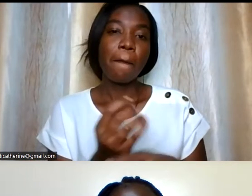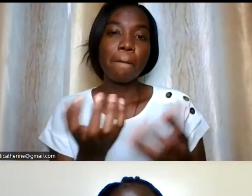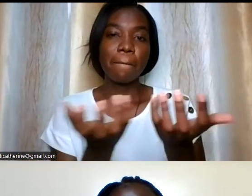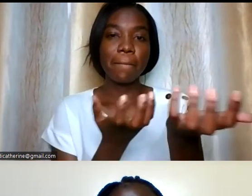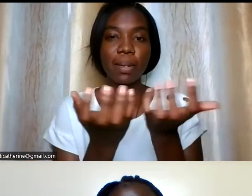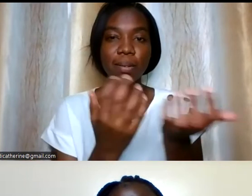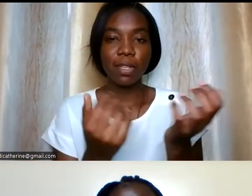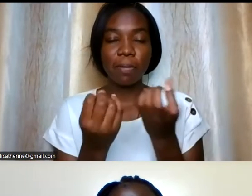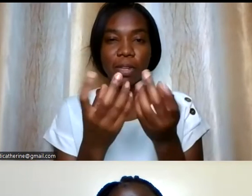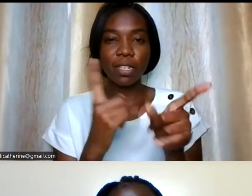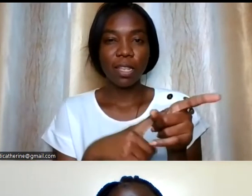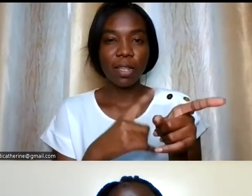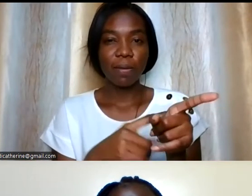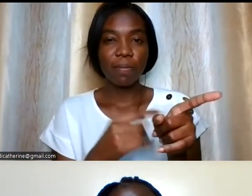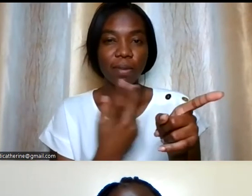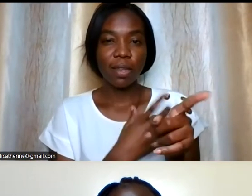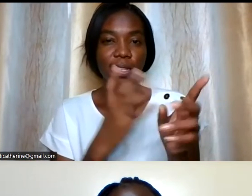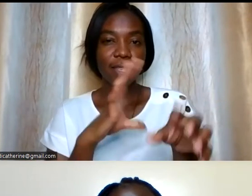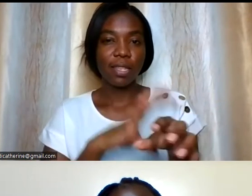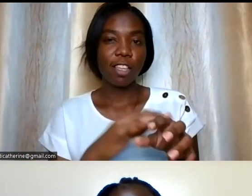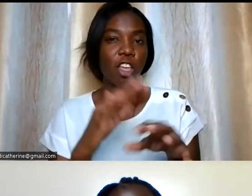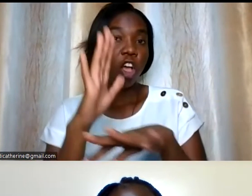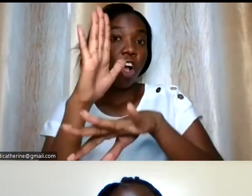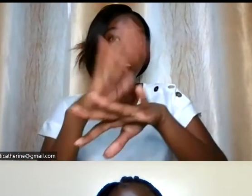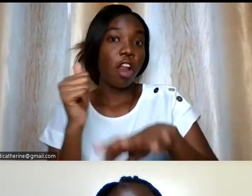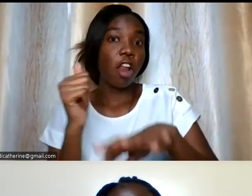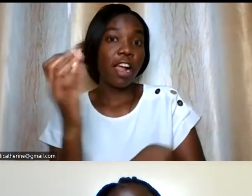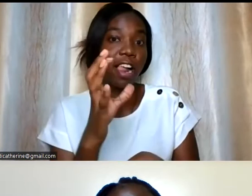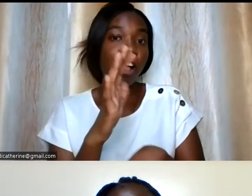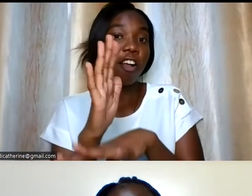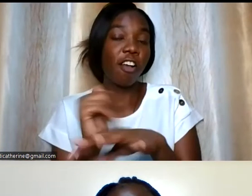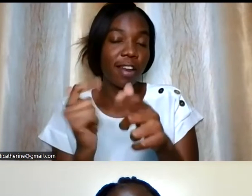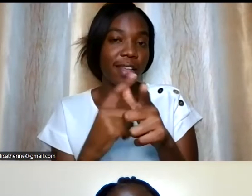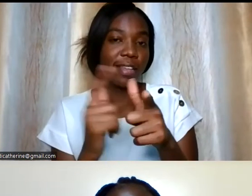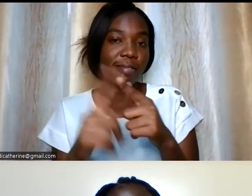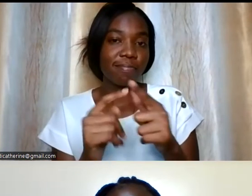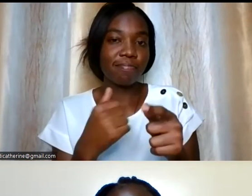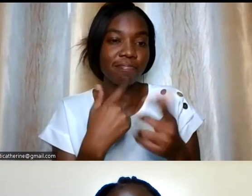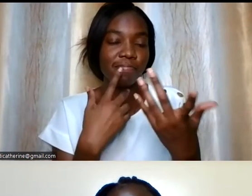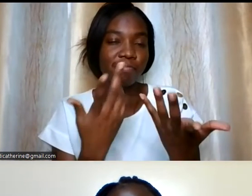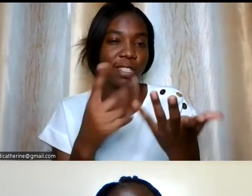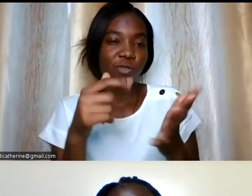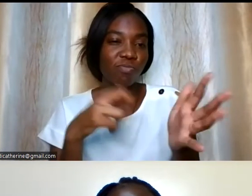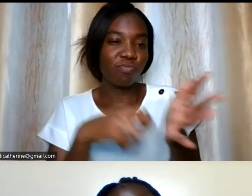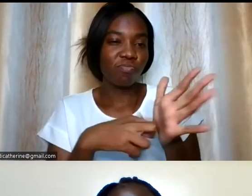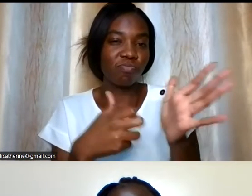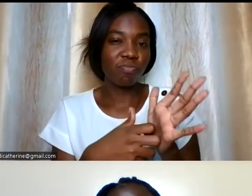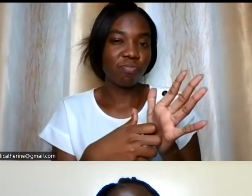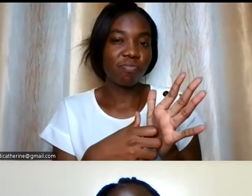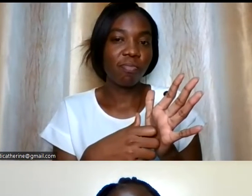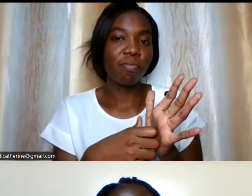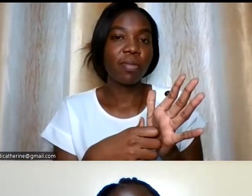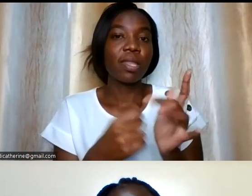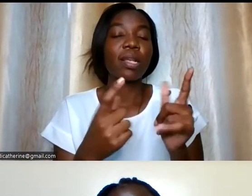get called upon by clients to be able to do an audit for them. And part of